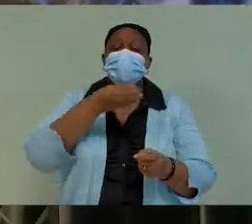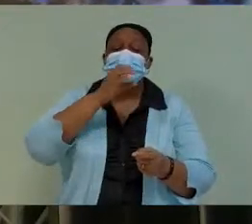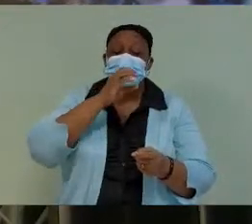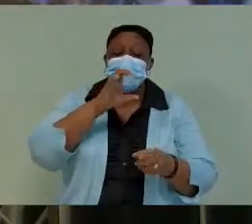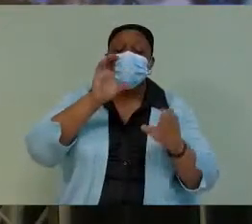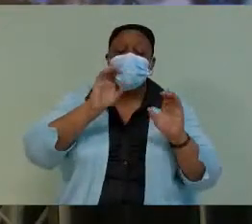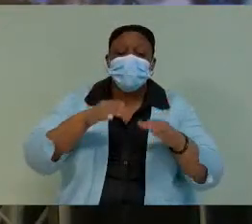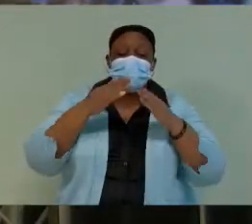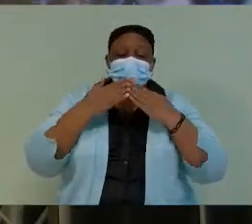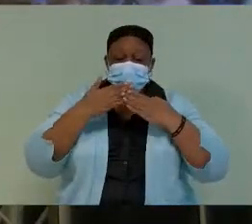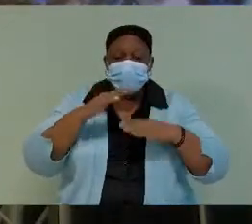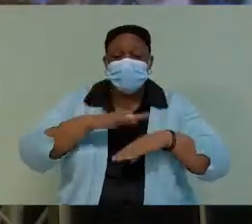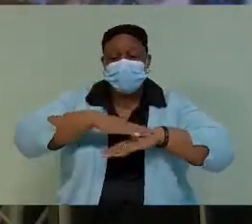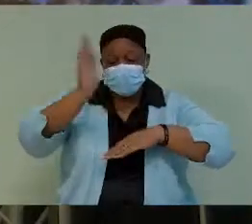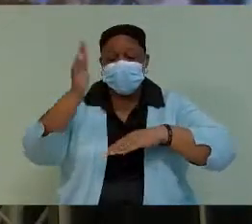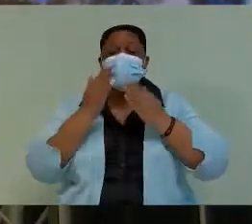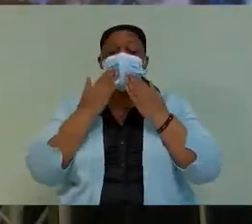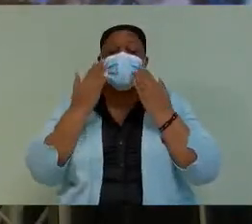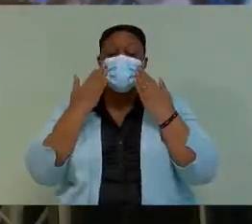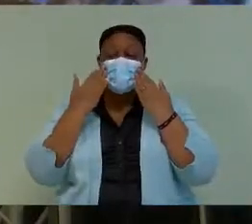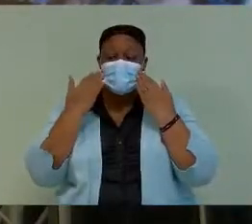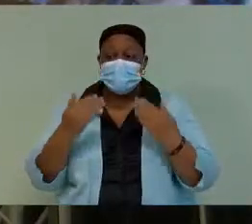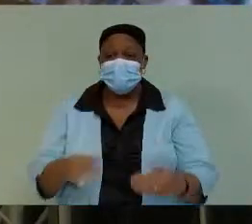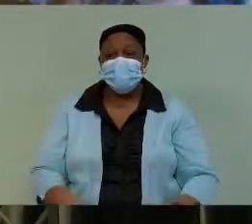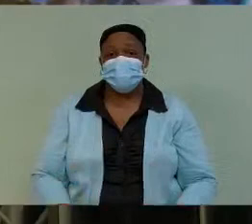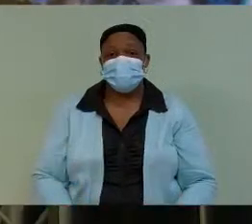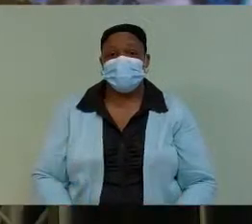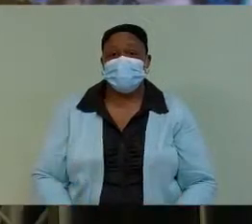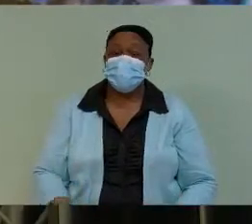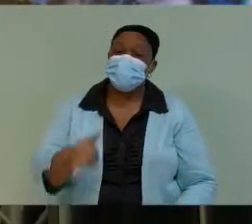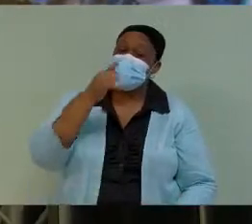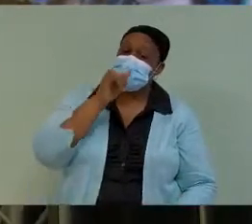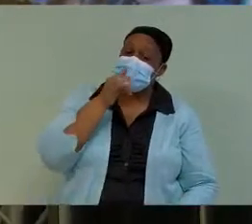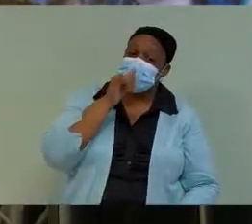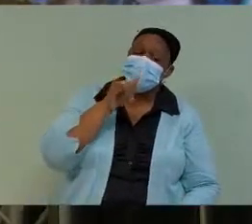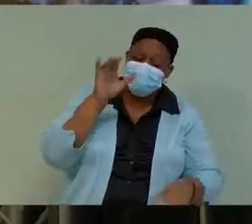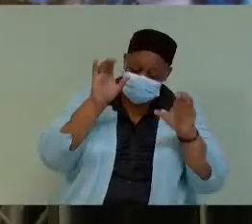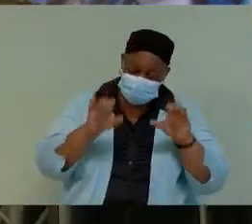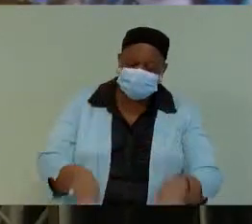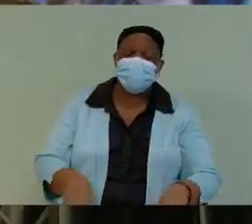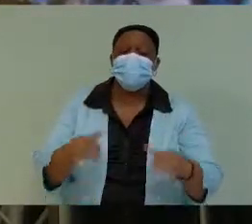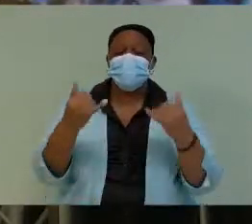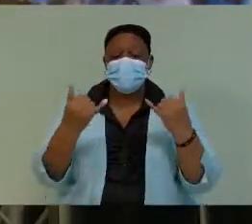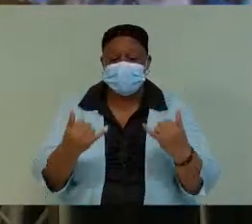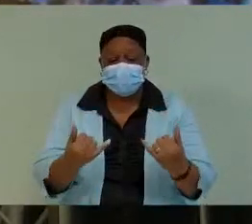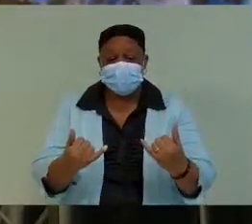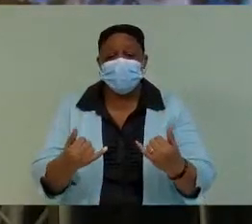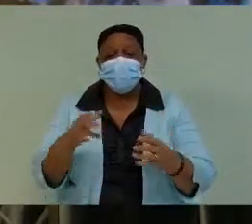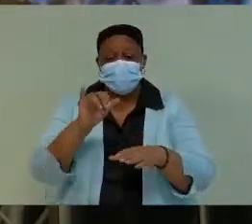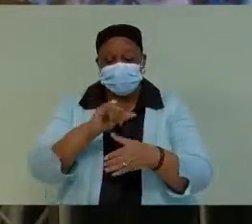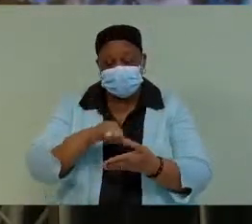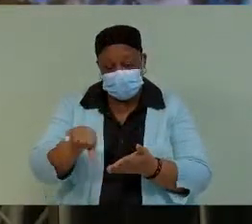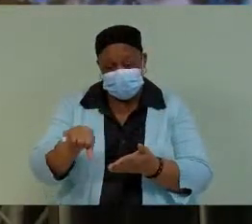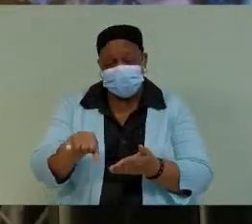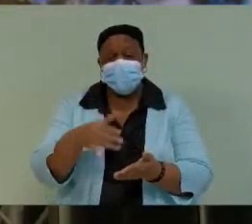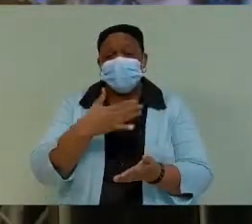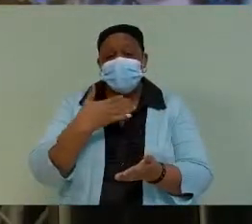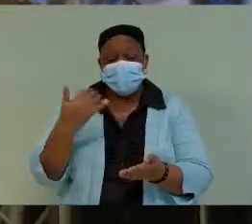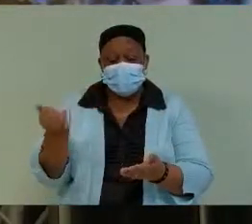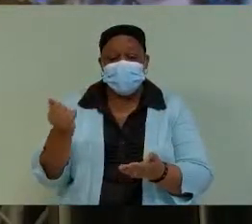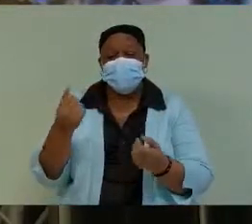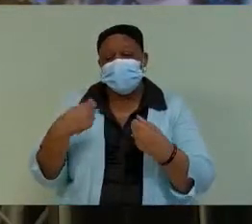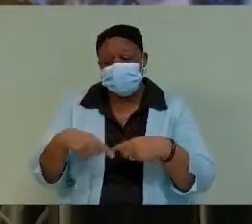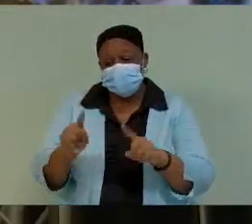Bars may be open for the sale of liquor in accordance with the provisions of the Liquor Licenses Act. This means that the retail